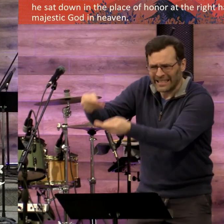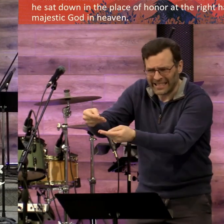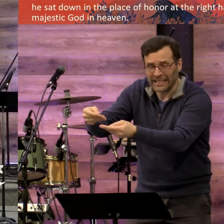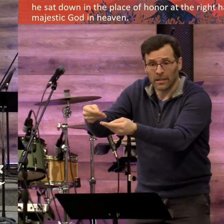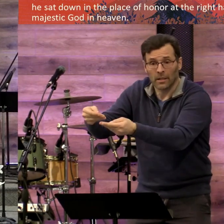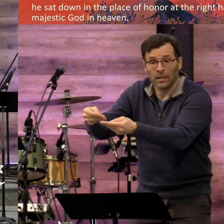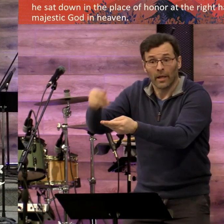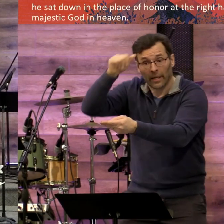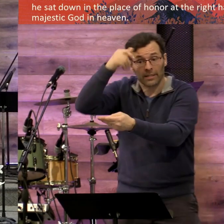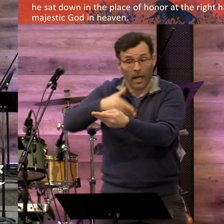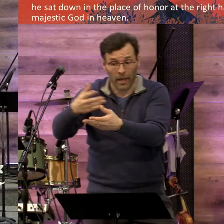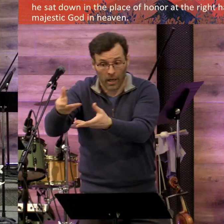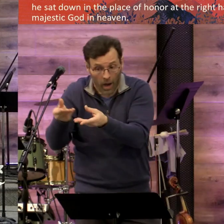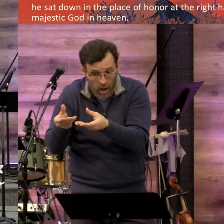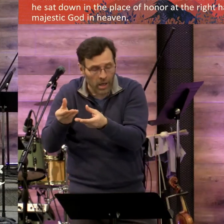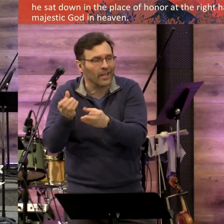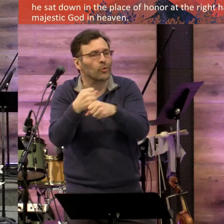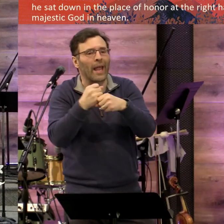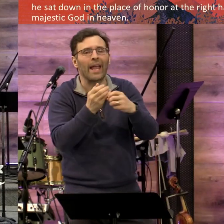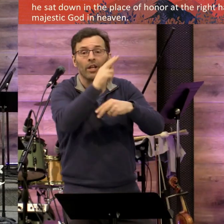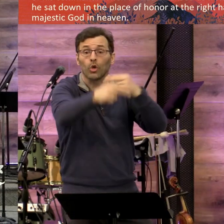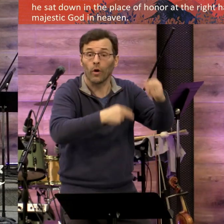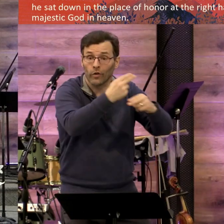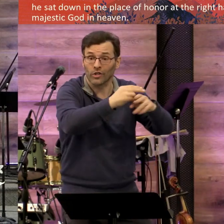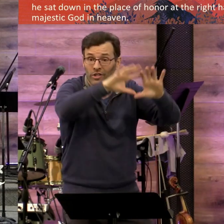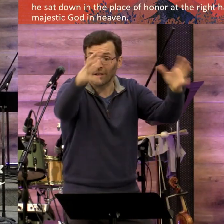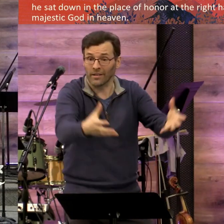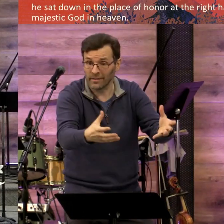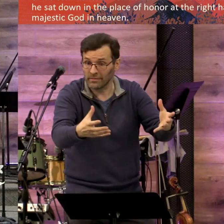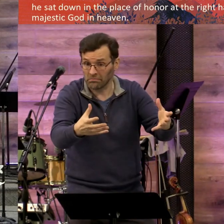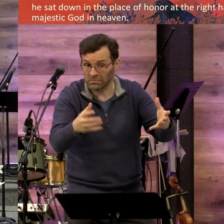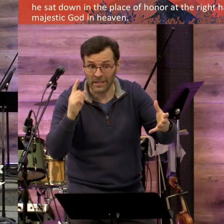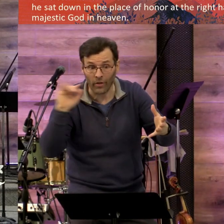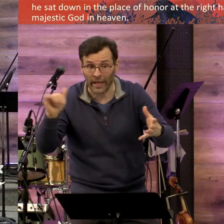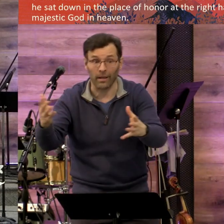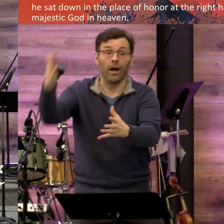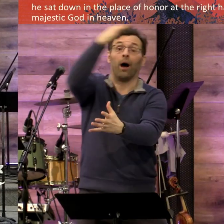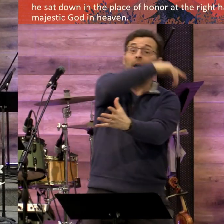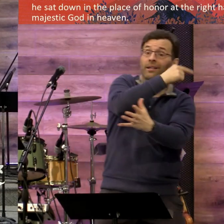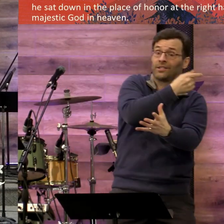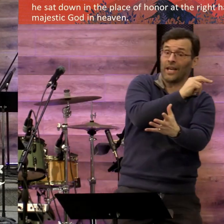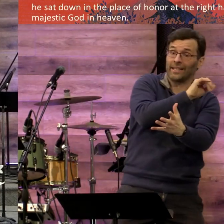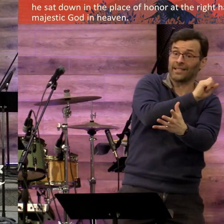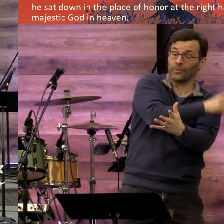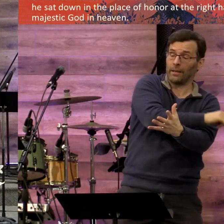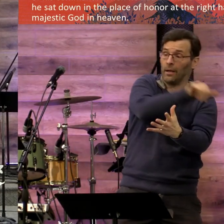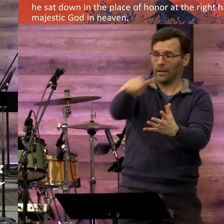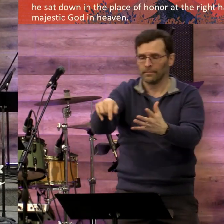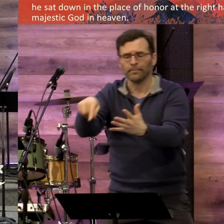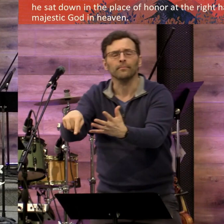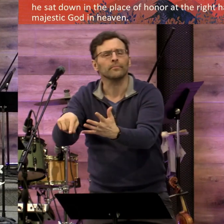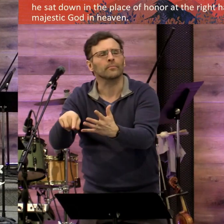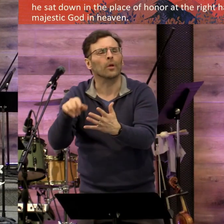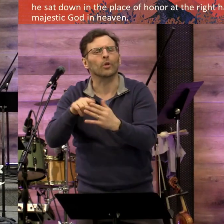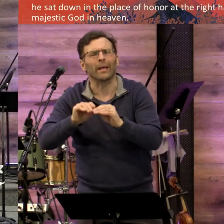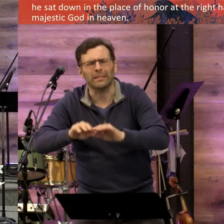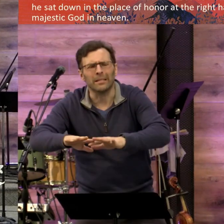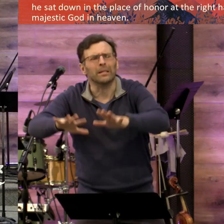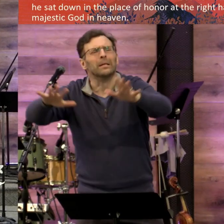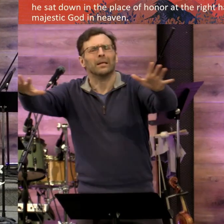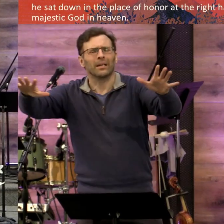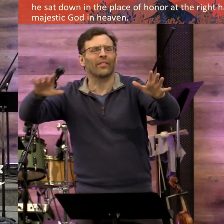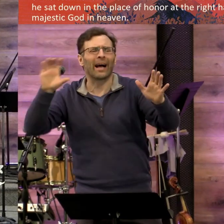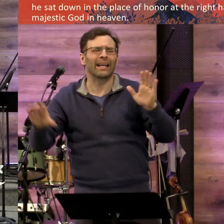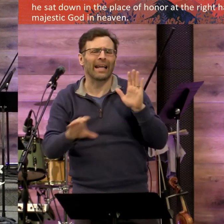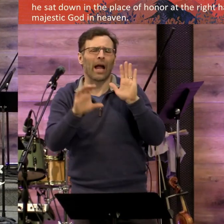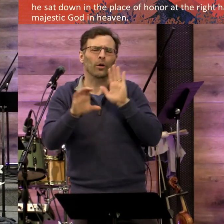he created the universe." Sounds familiar, doesn't it? The Son radiates God's own glory and expresses the very